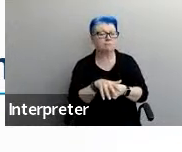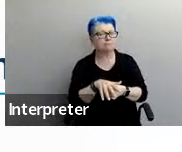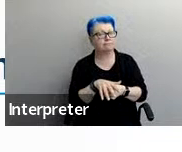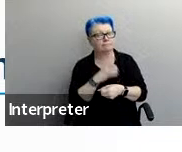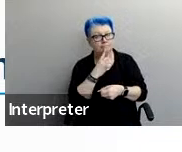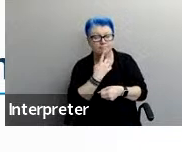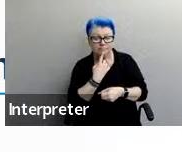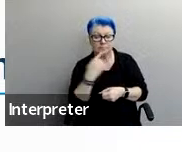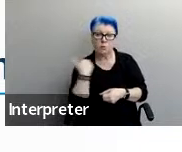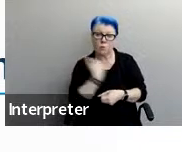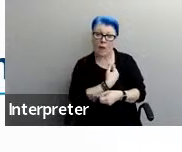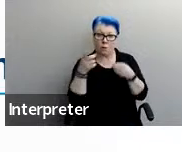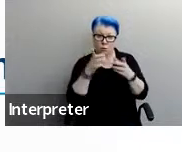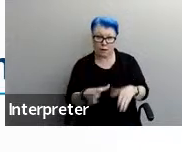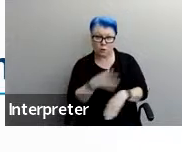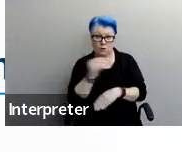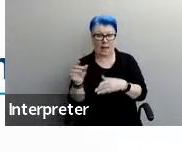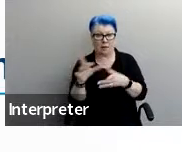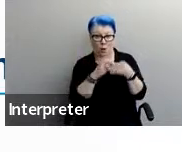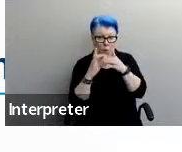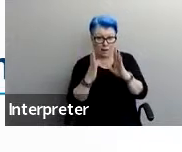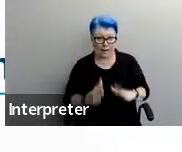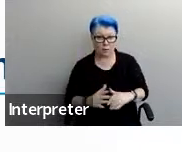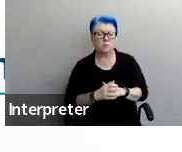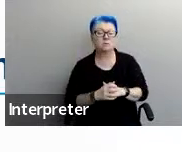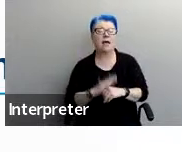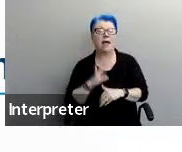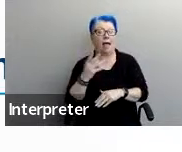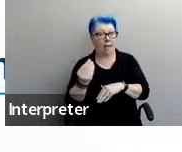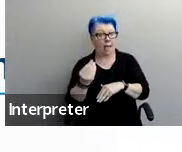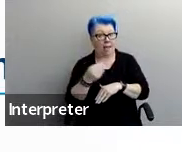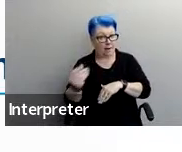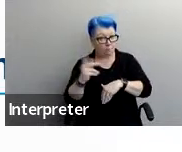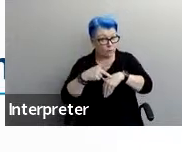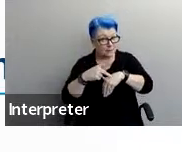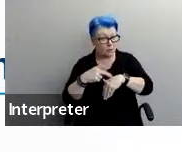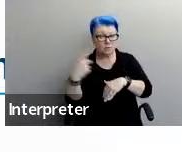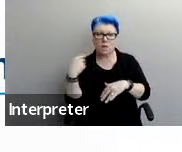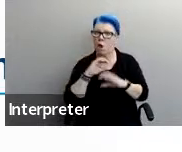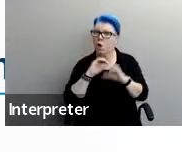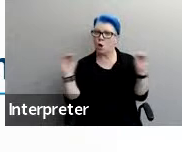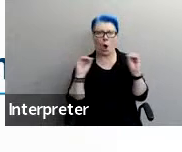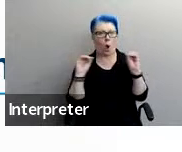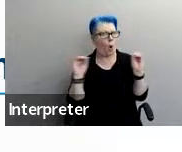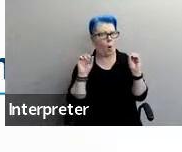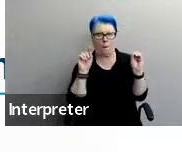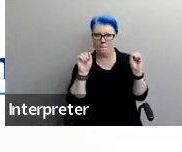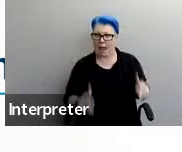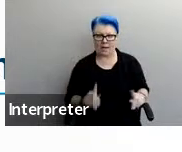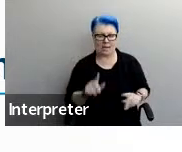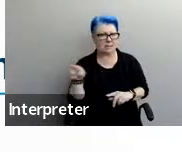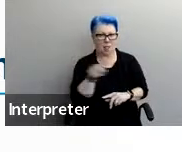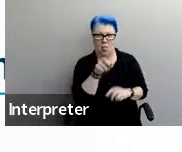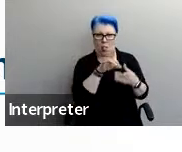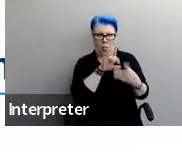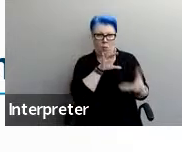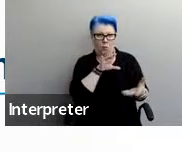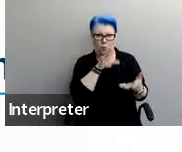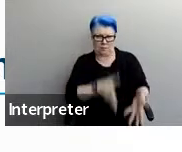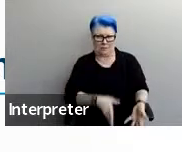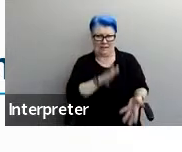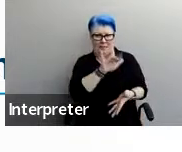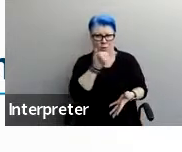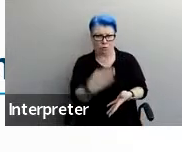our directors as well as our coordinators and principals, again, that no one is losing their job, but we're really trying to help